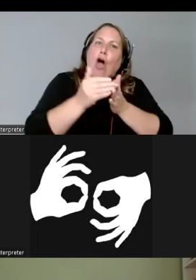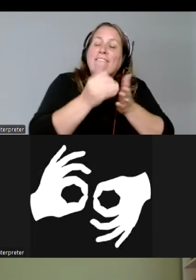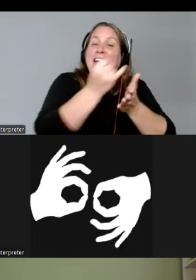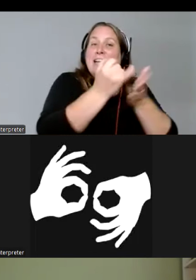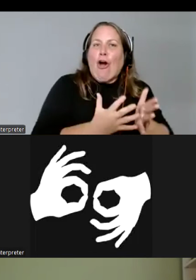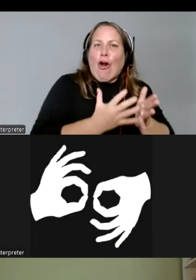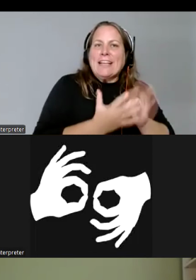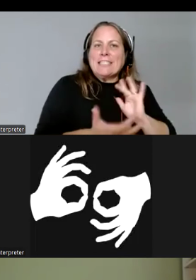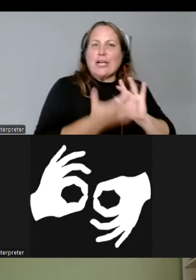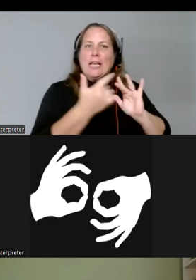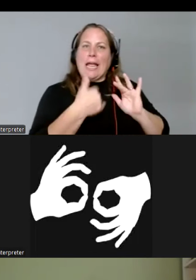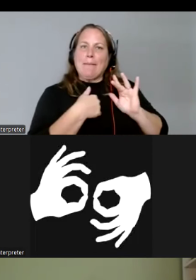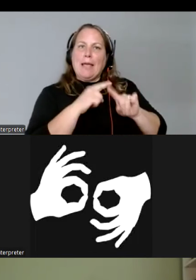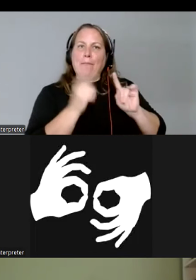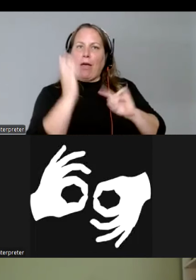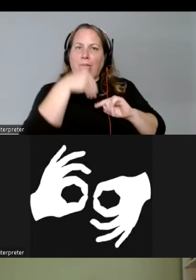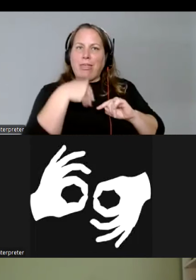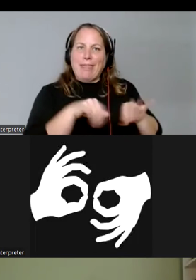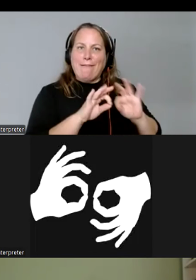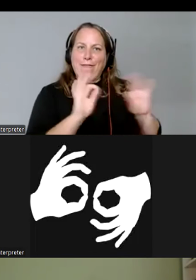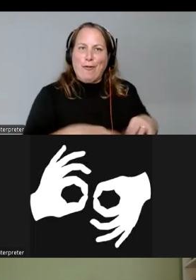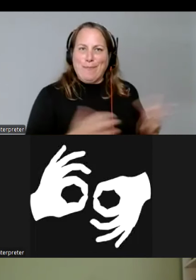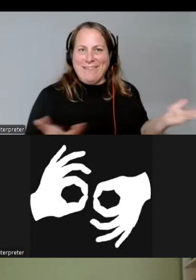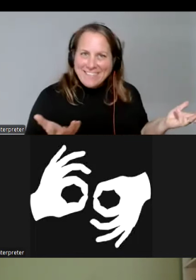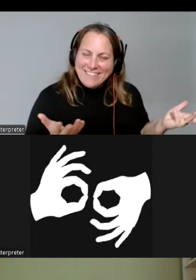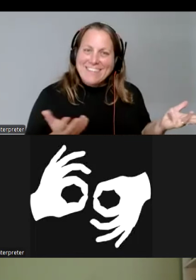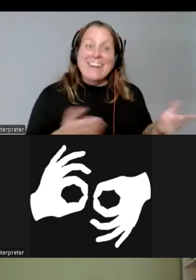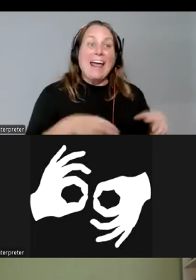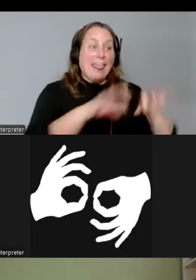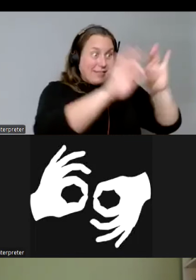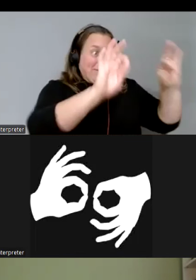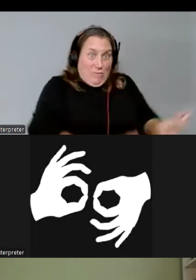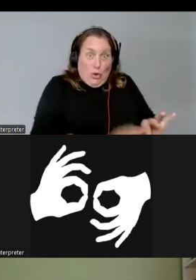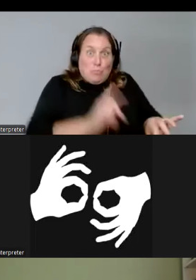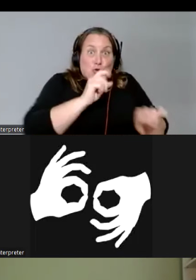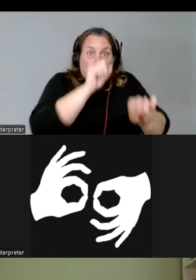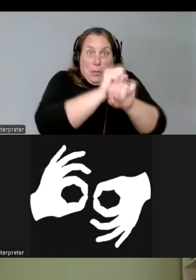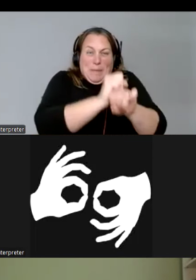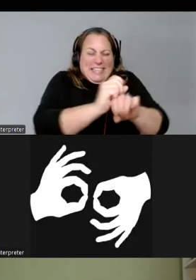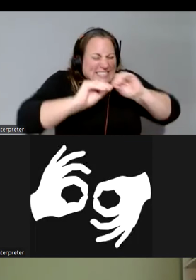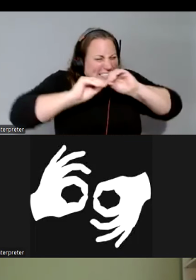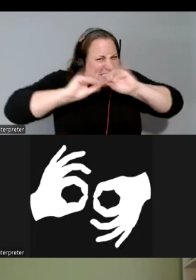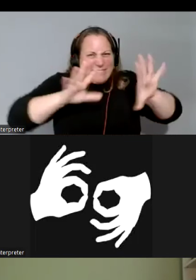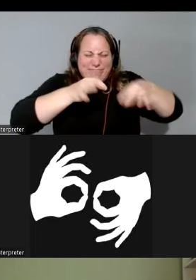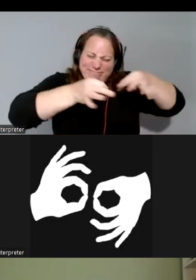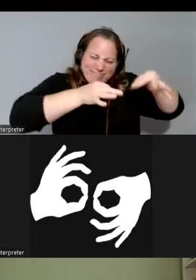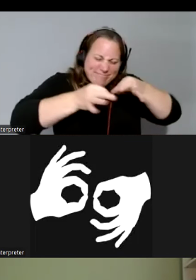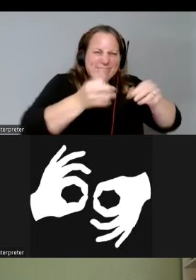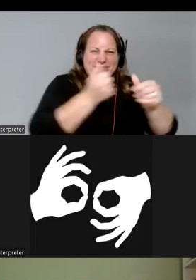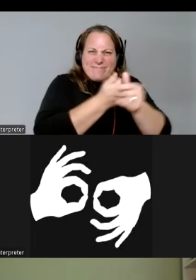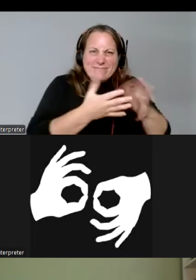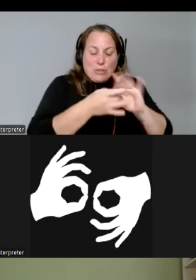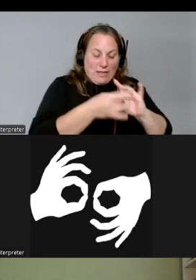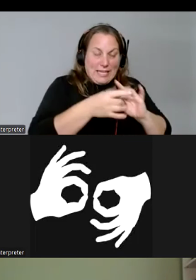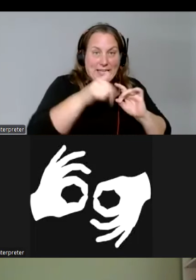yet looked at the form, but the form actually, not only it answers your questions, it also gives you